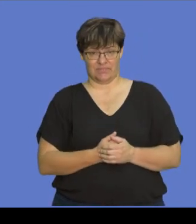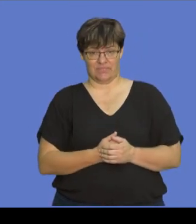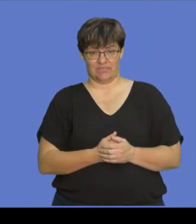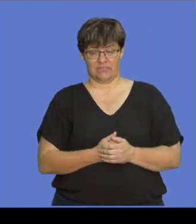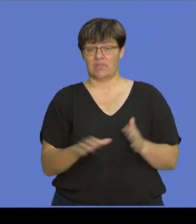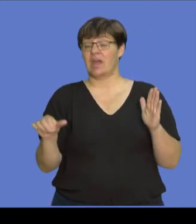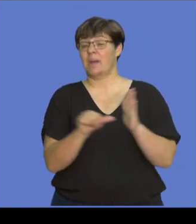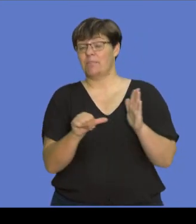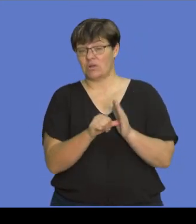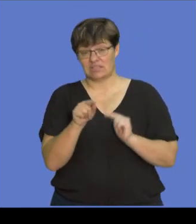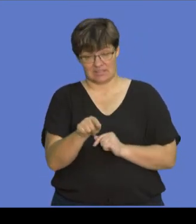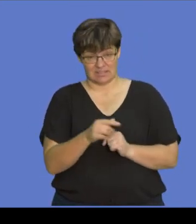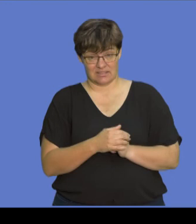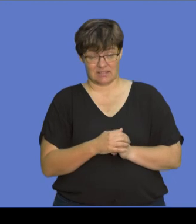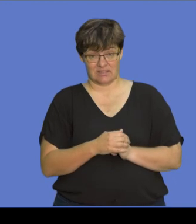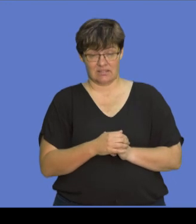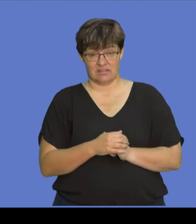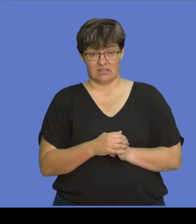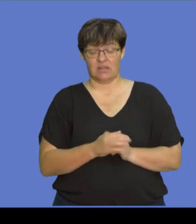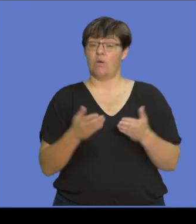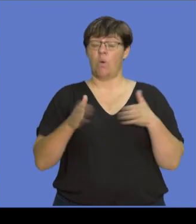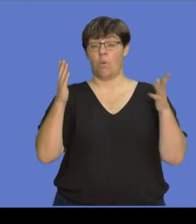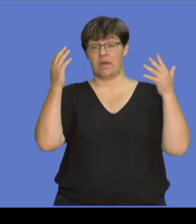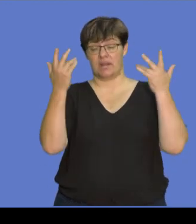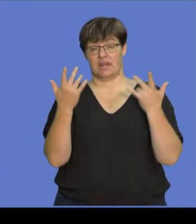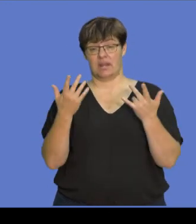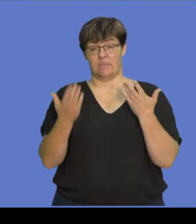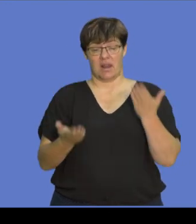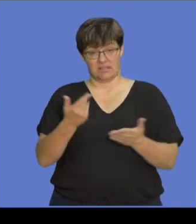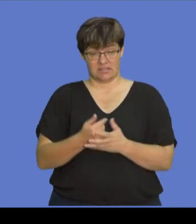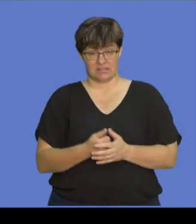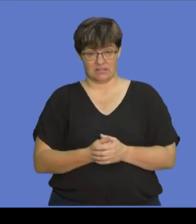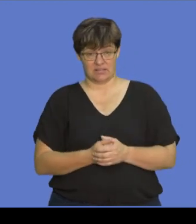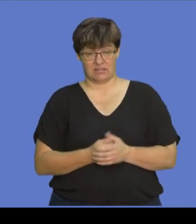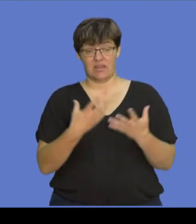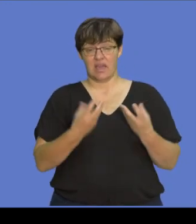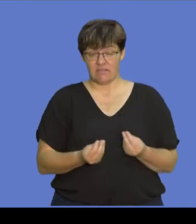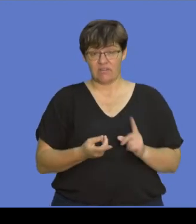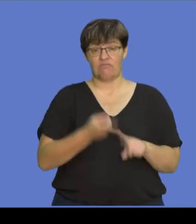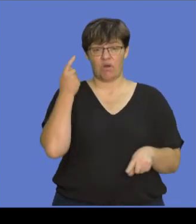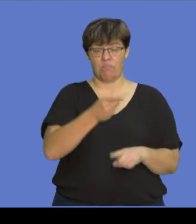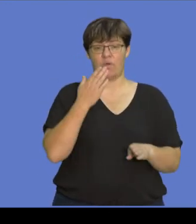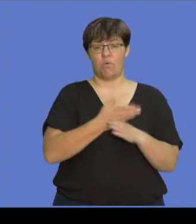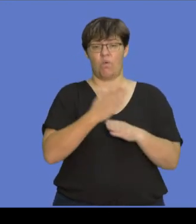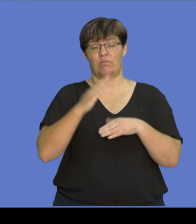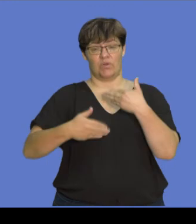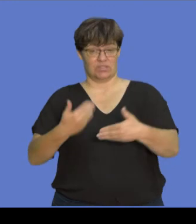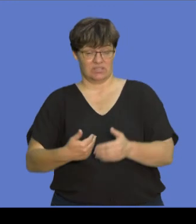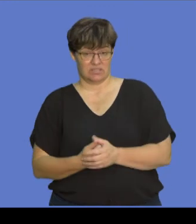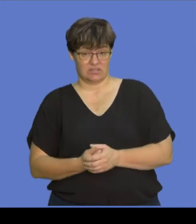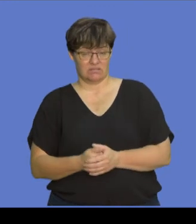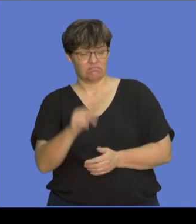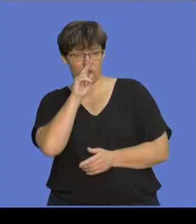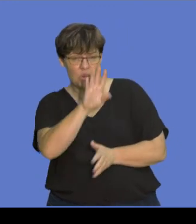important in this account here, we've got our opening balance, we slotted in. We've got the figure from our work in process. Again, look at the